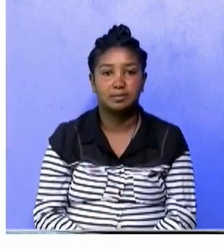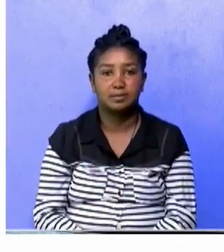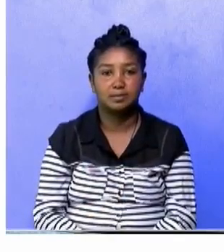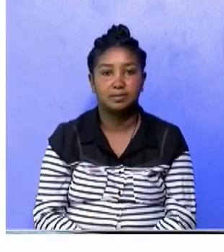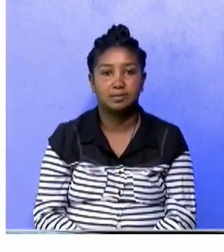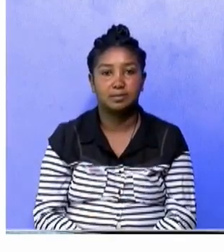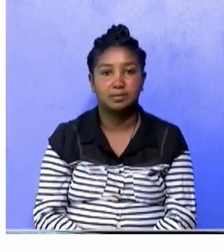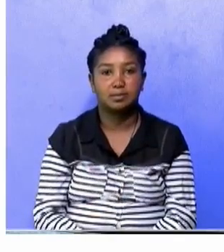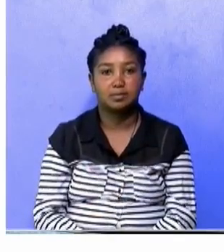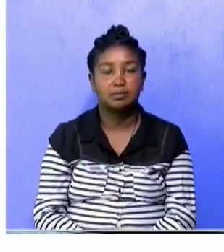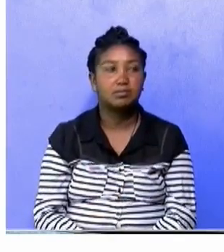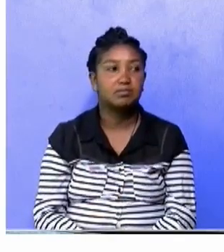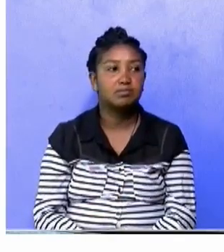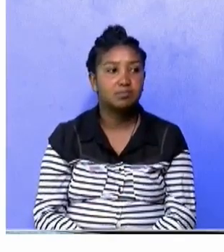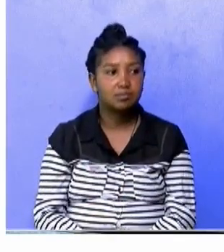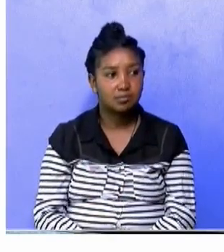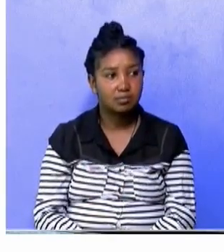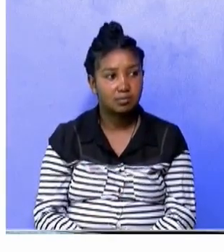kit.